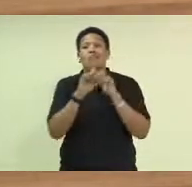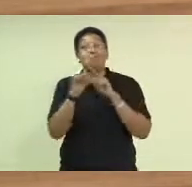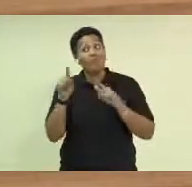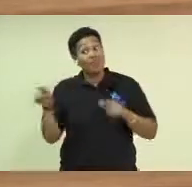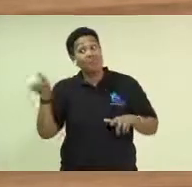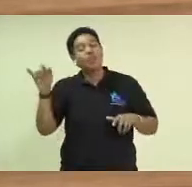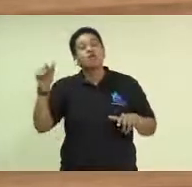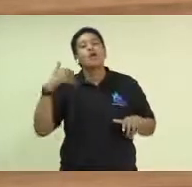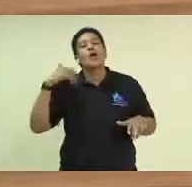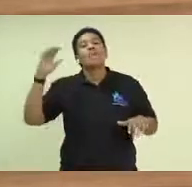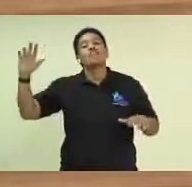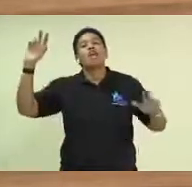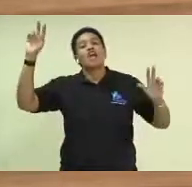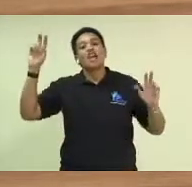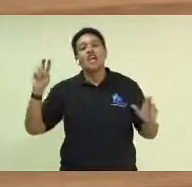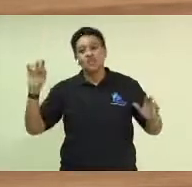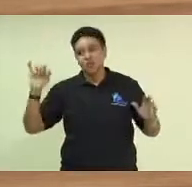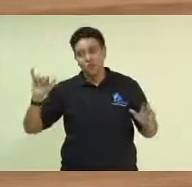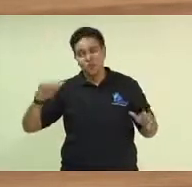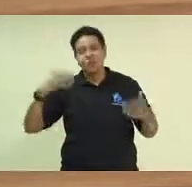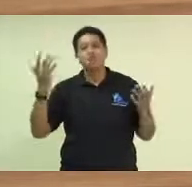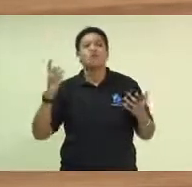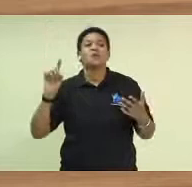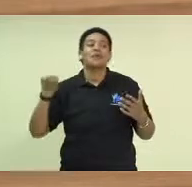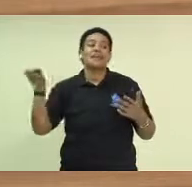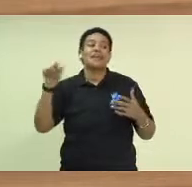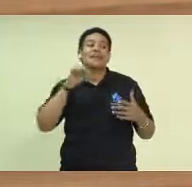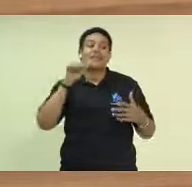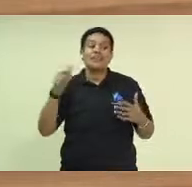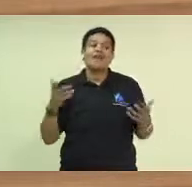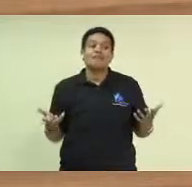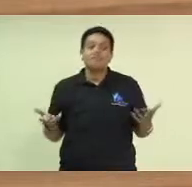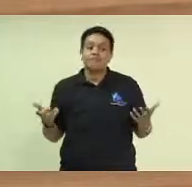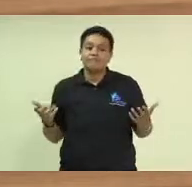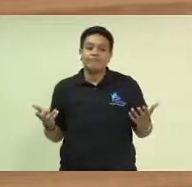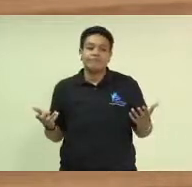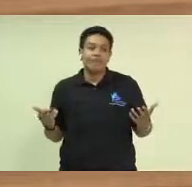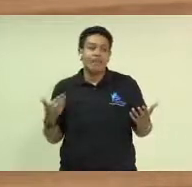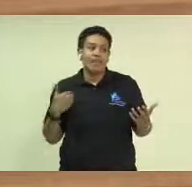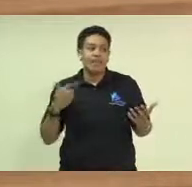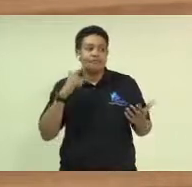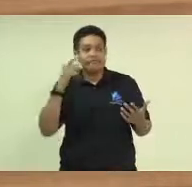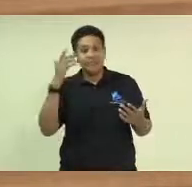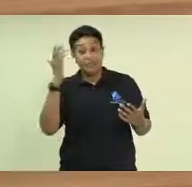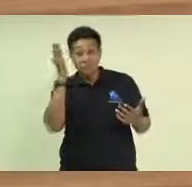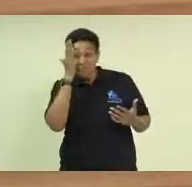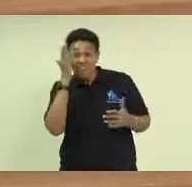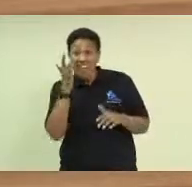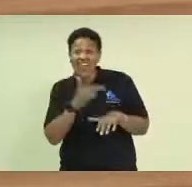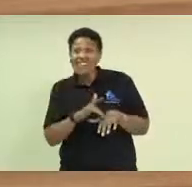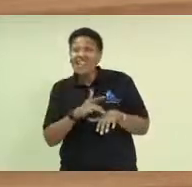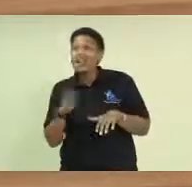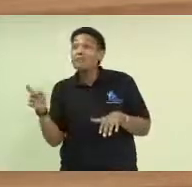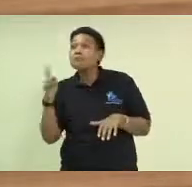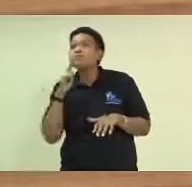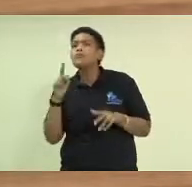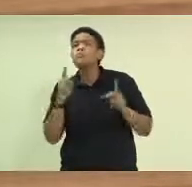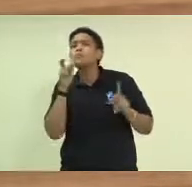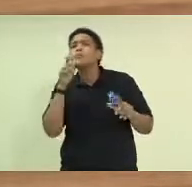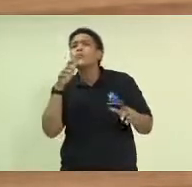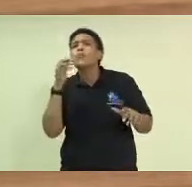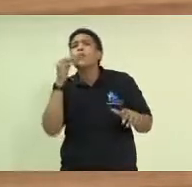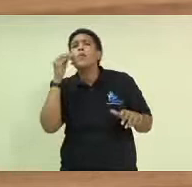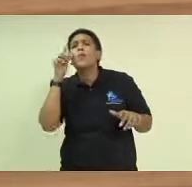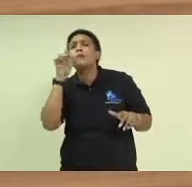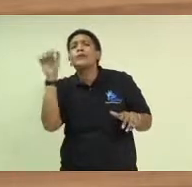too have their issues where they are no longer have infirmary beds to